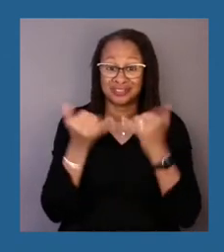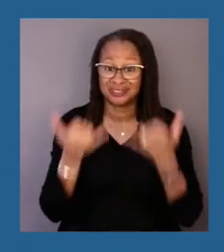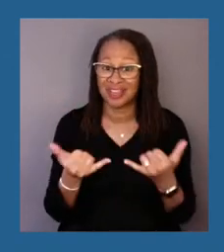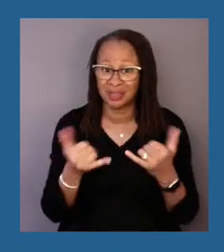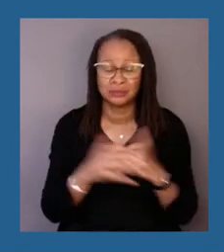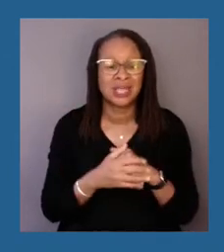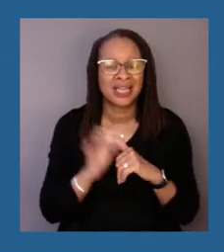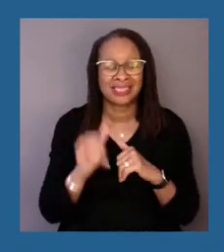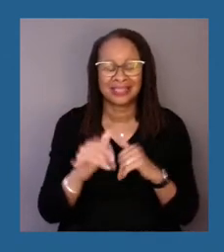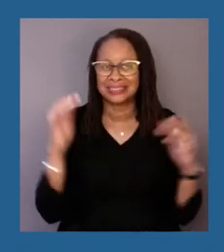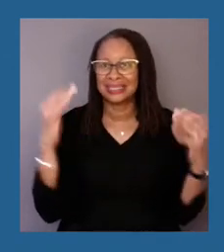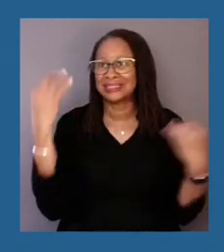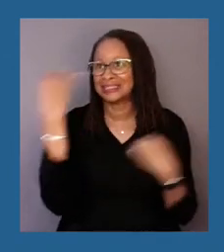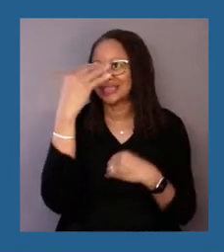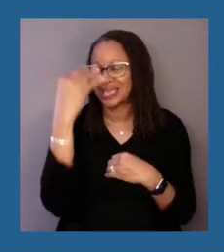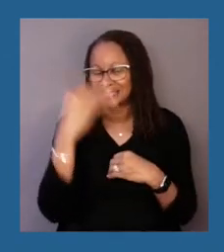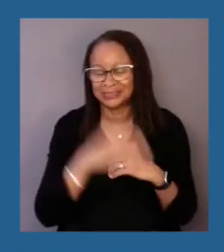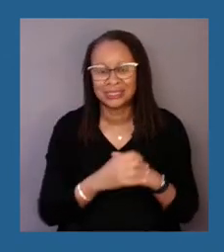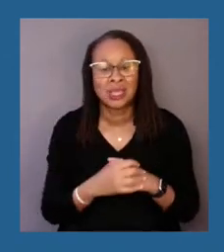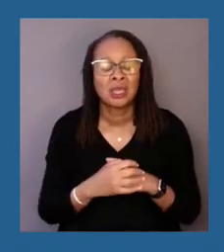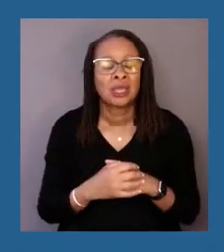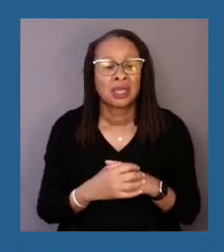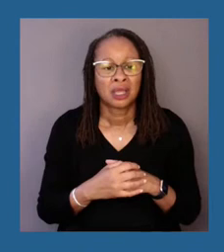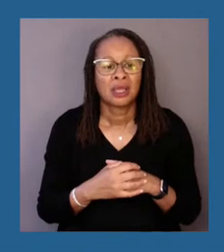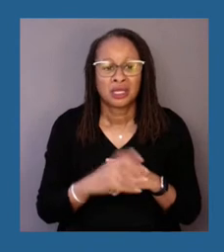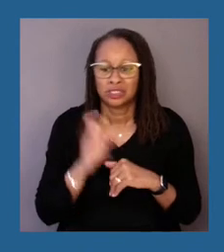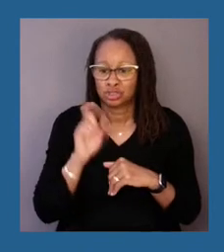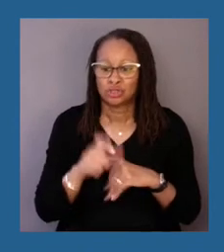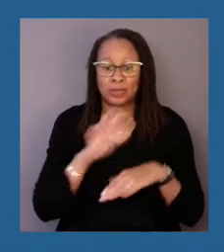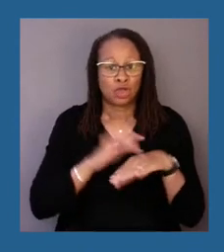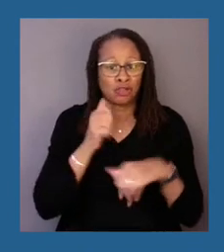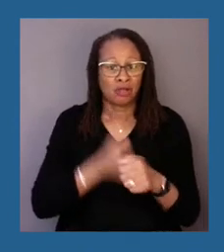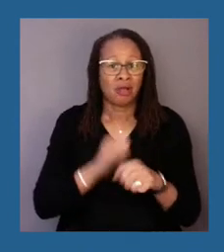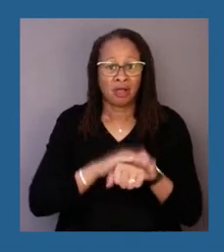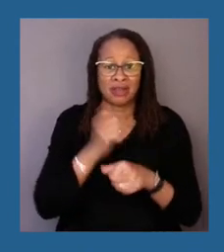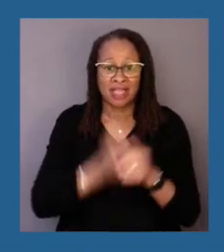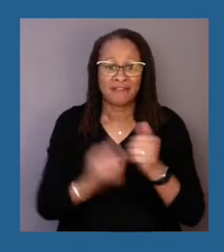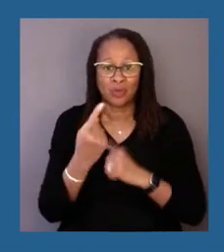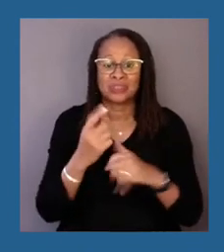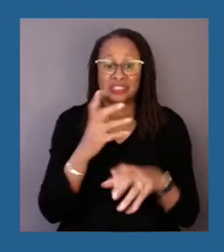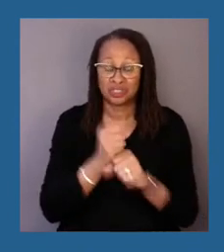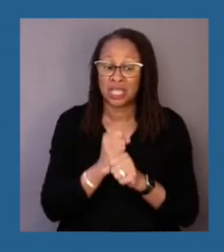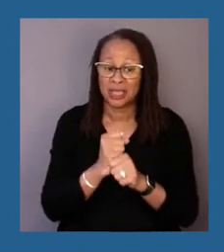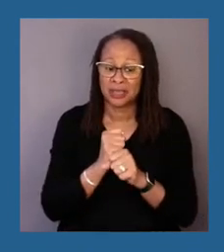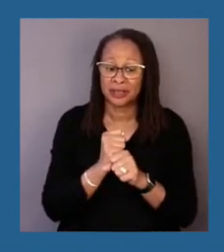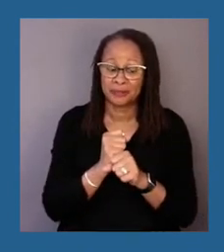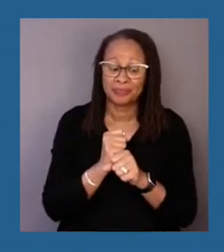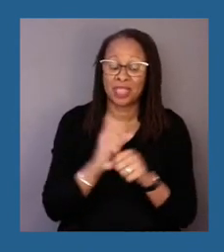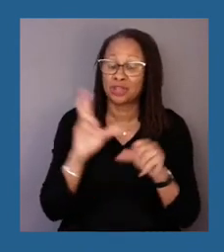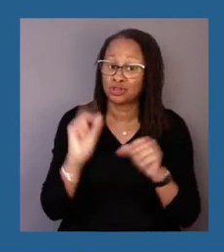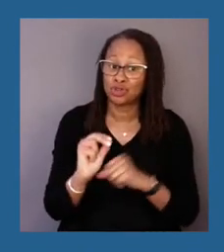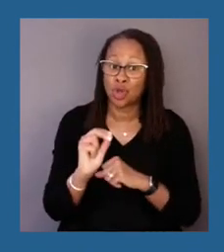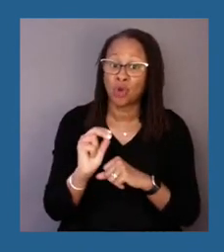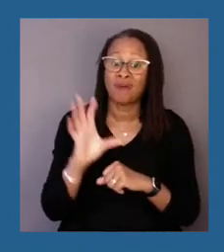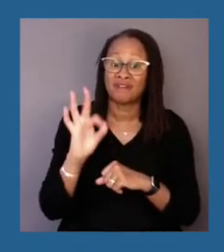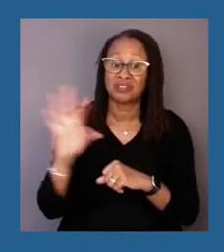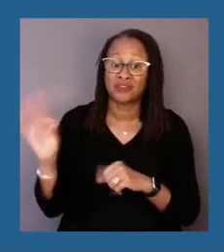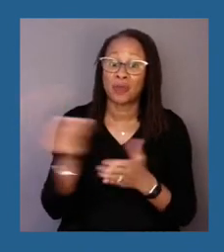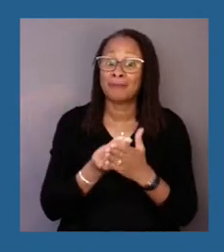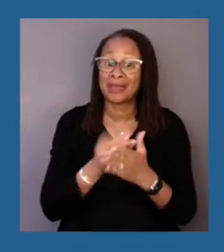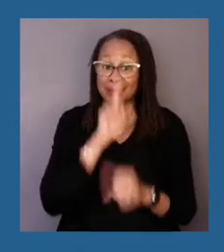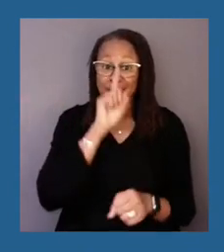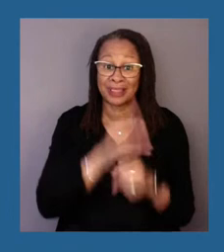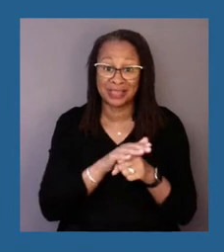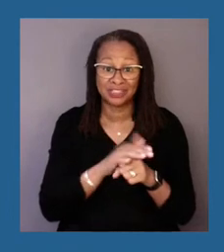insane. That's psychotic. So we should be calling on everyone to take the no fossil fuel money pledge if they want